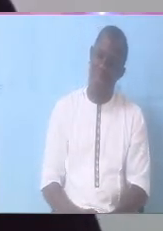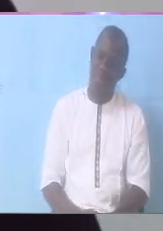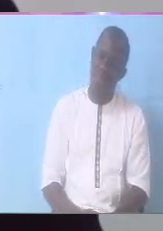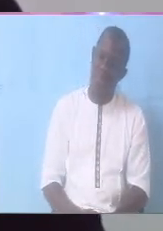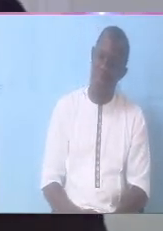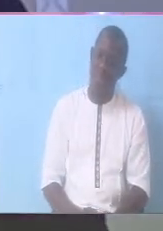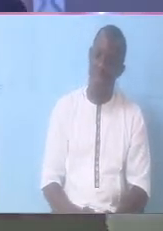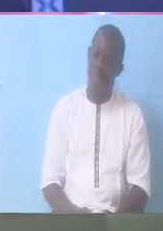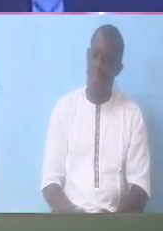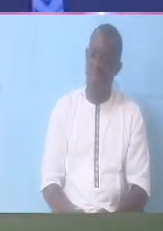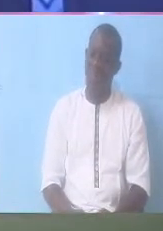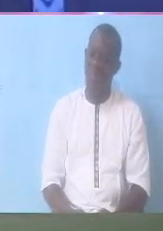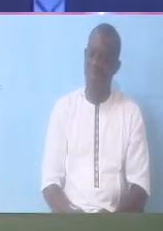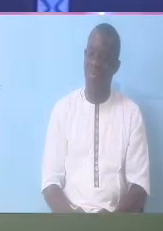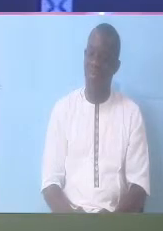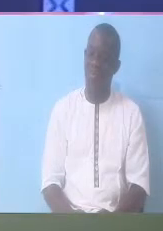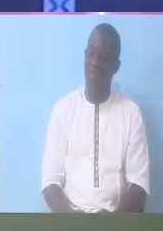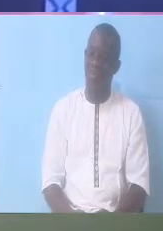allow me to come.